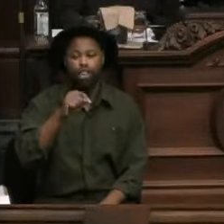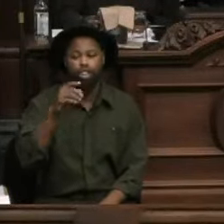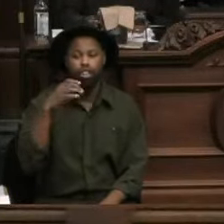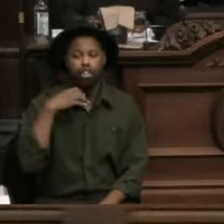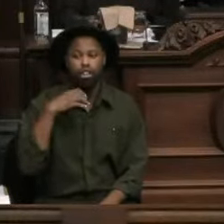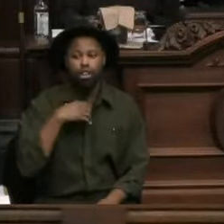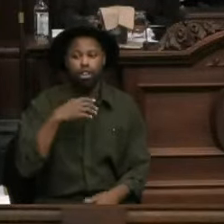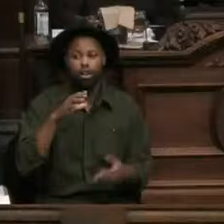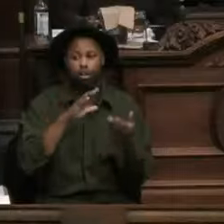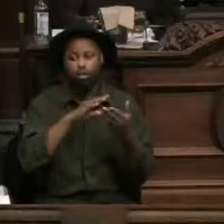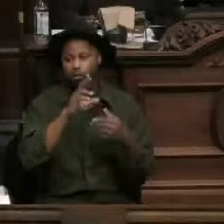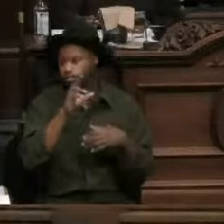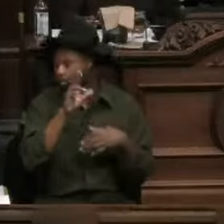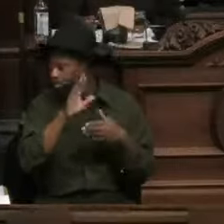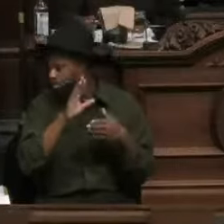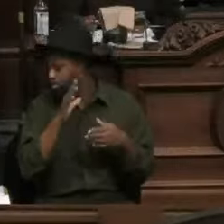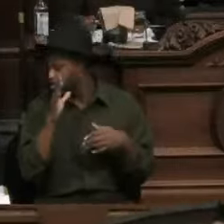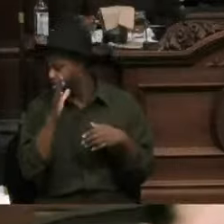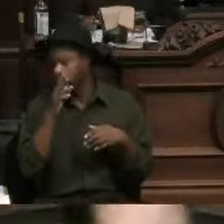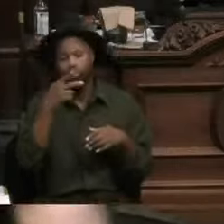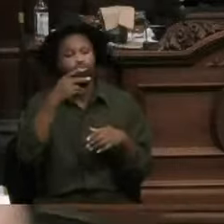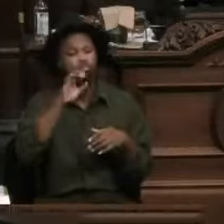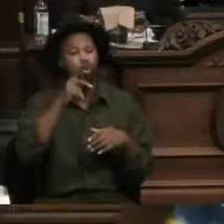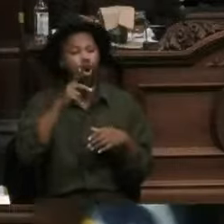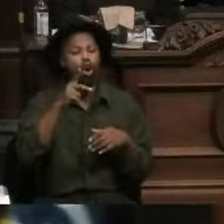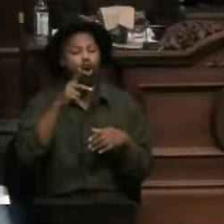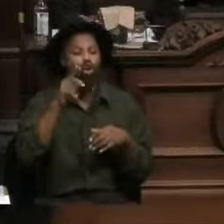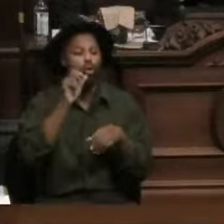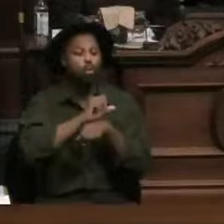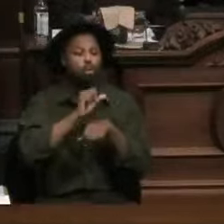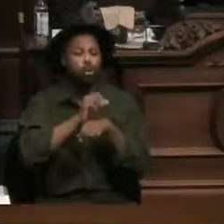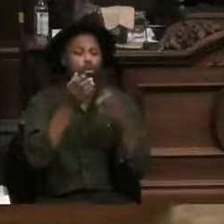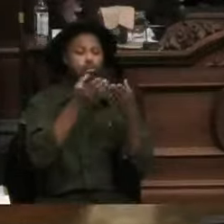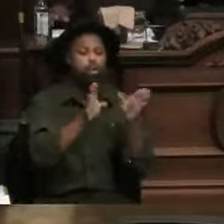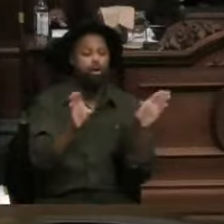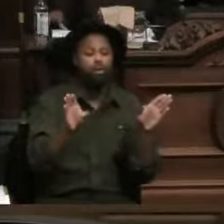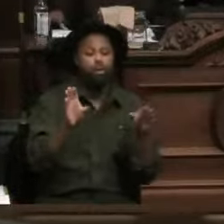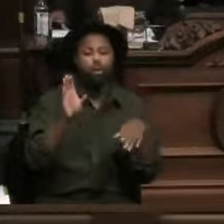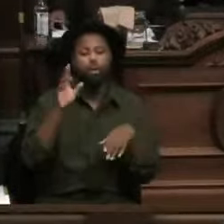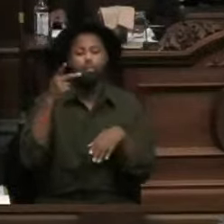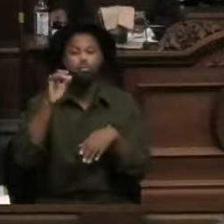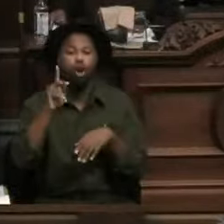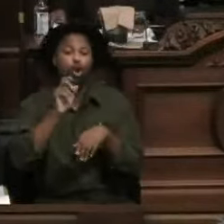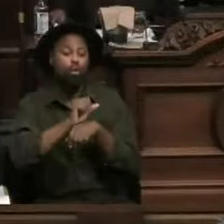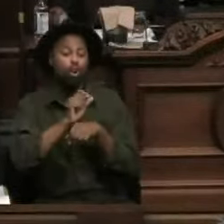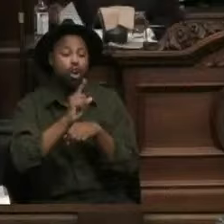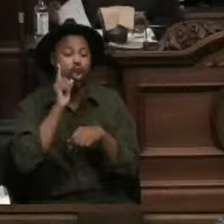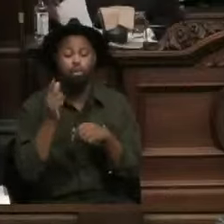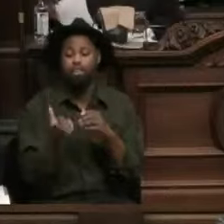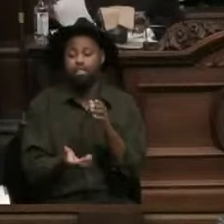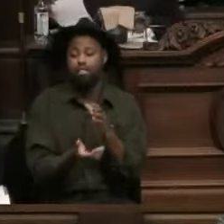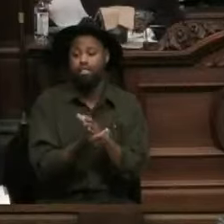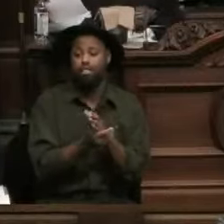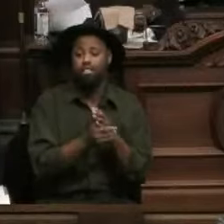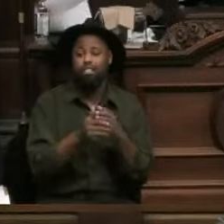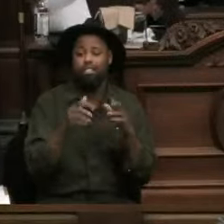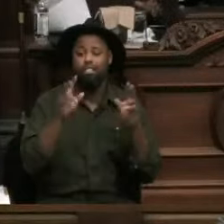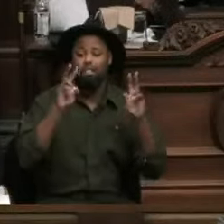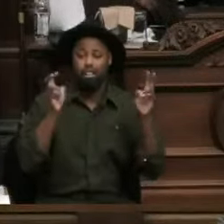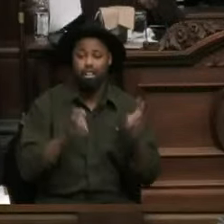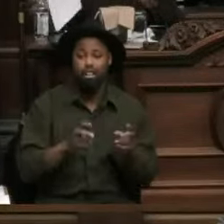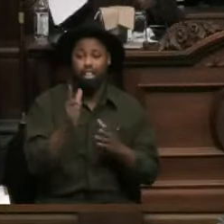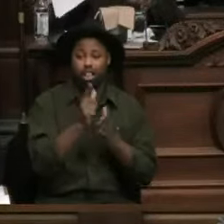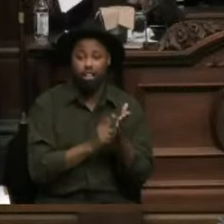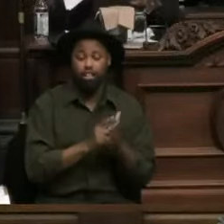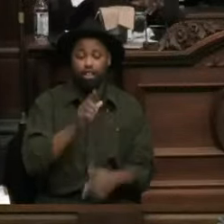Mr. President. And to the Council, the Parks and Public Works Committee recommends for adoption the following title legislation. Introduction